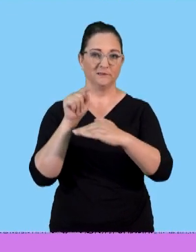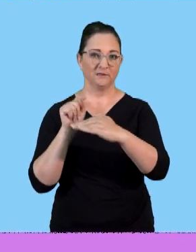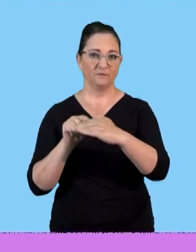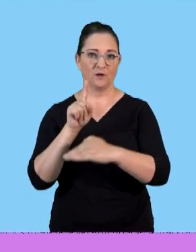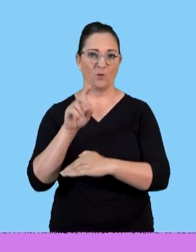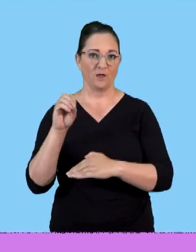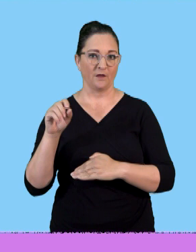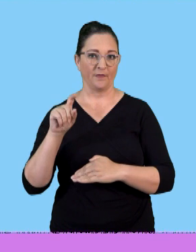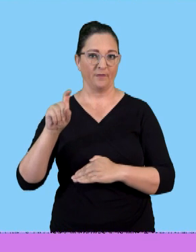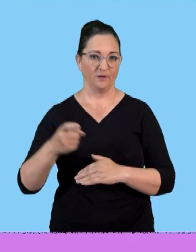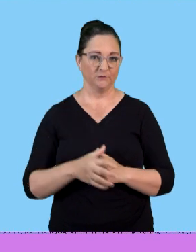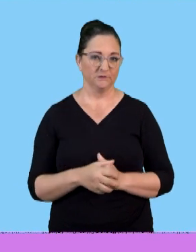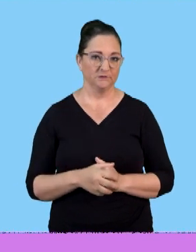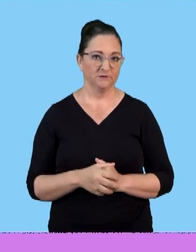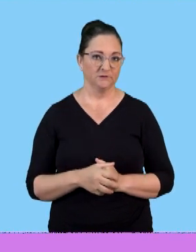divided by 100,000.